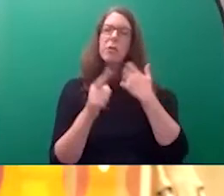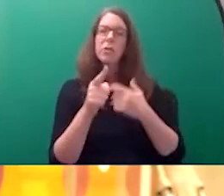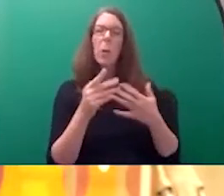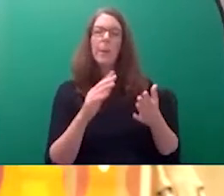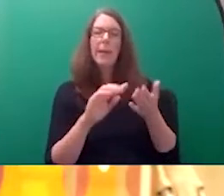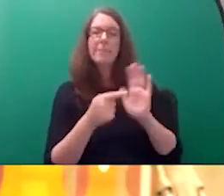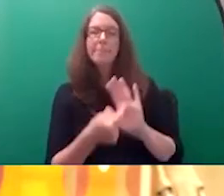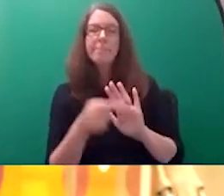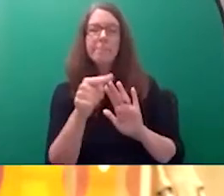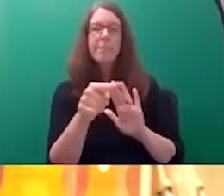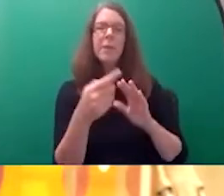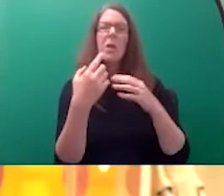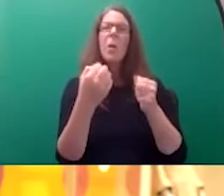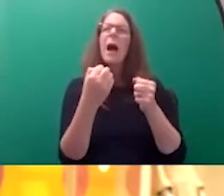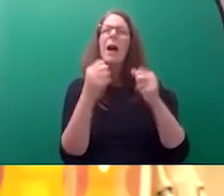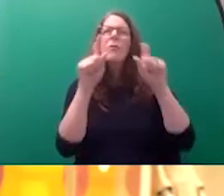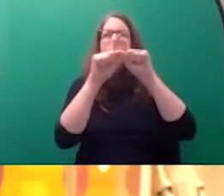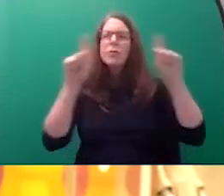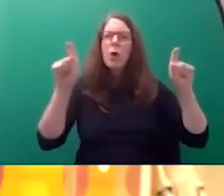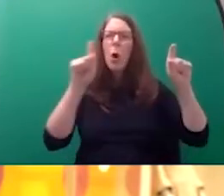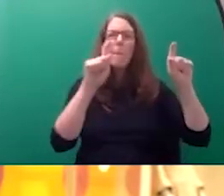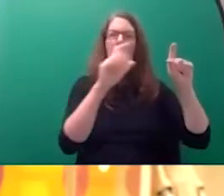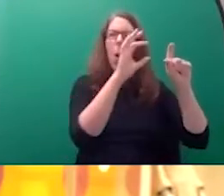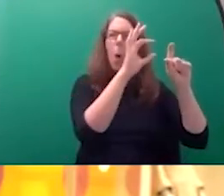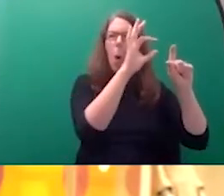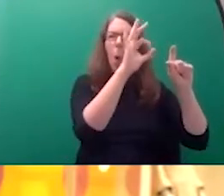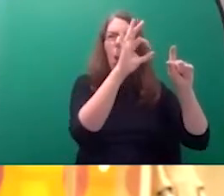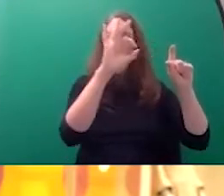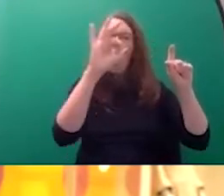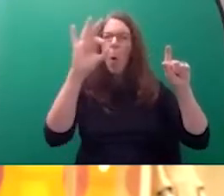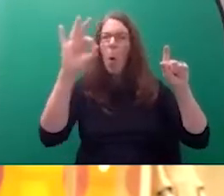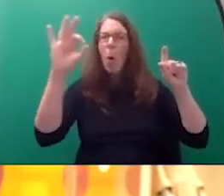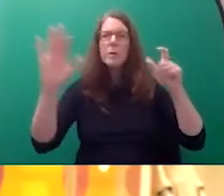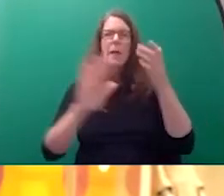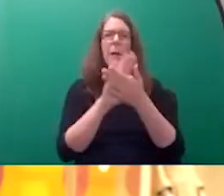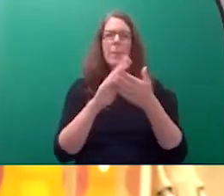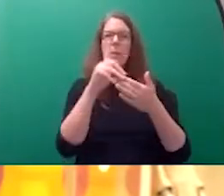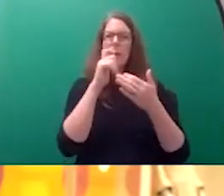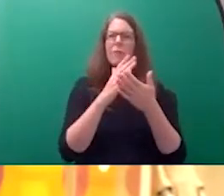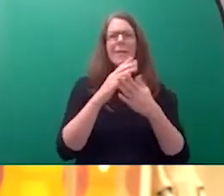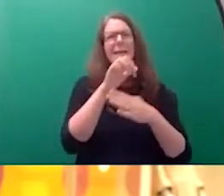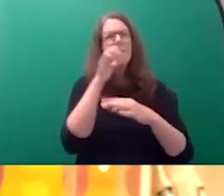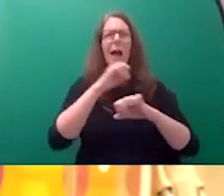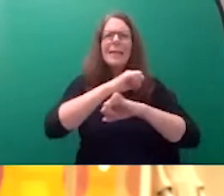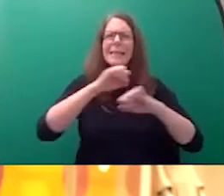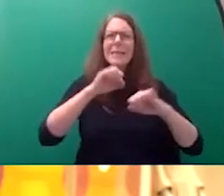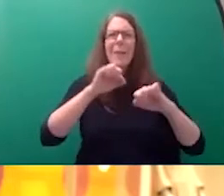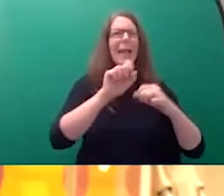holes at the top so you can arrange the clothes in a nice spaced environment. And I just